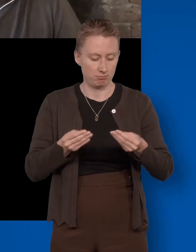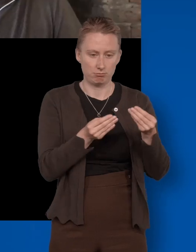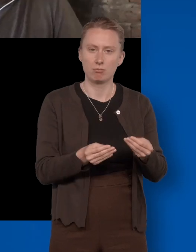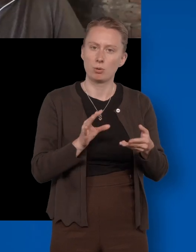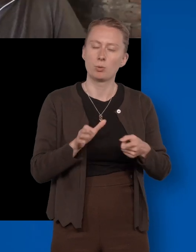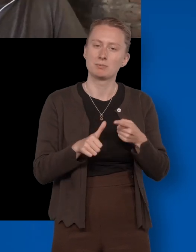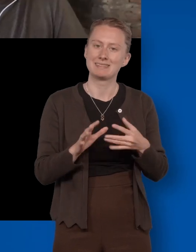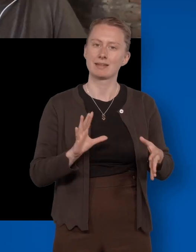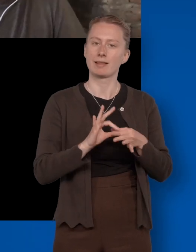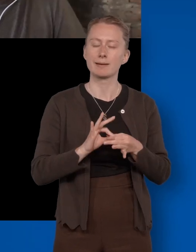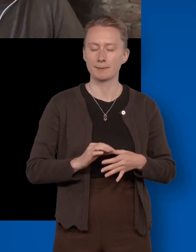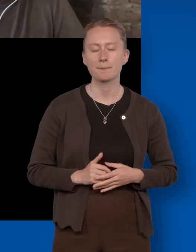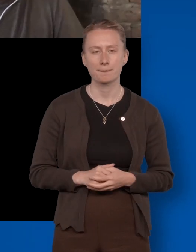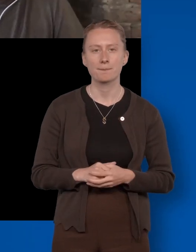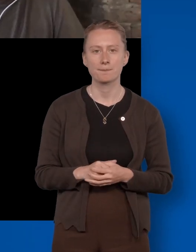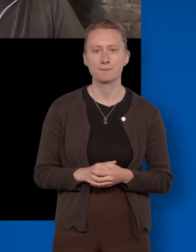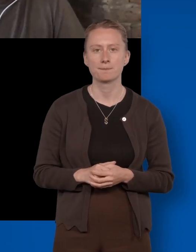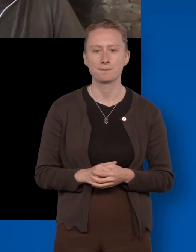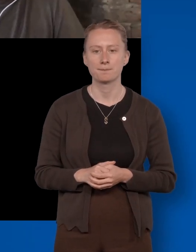linking.